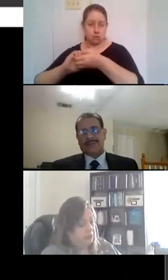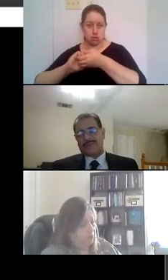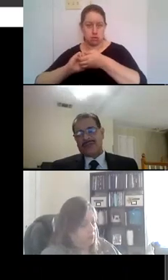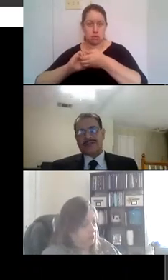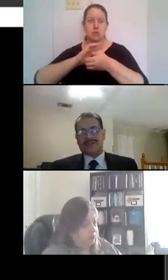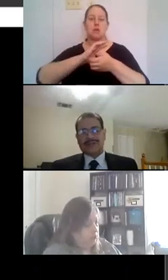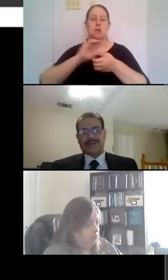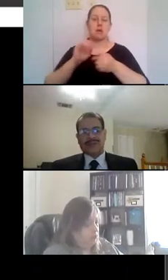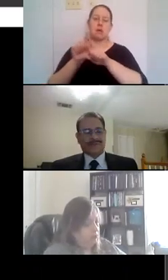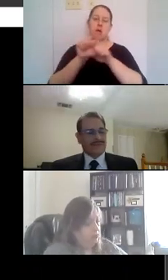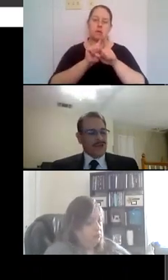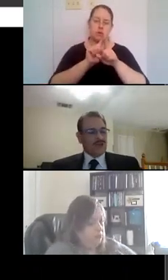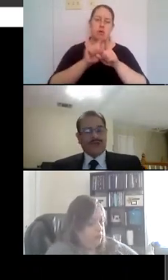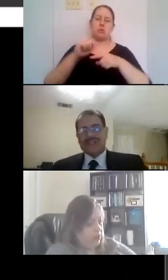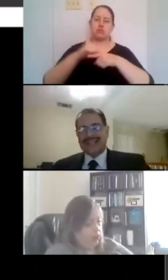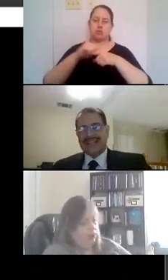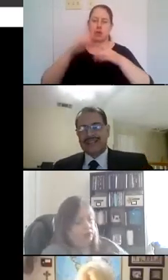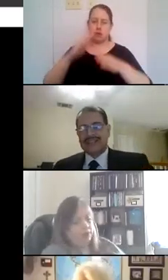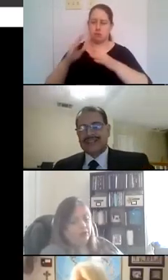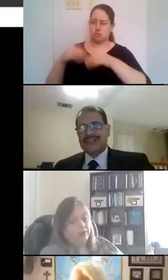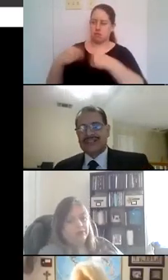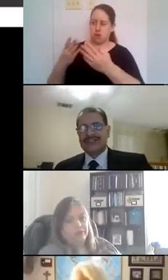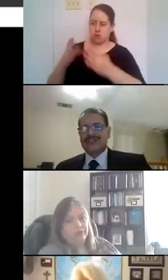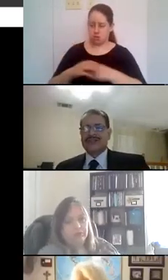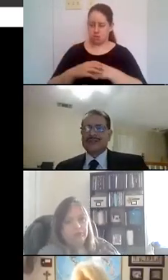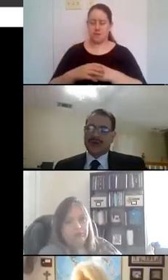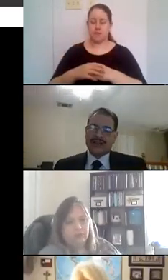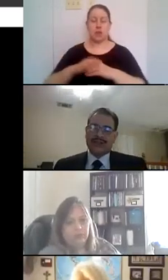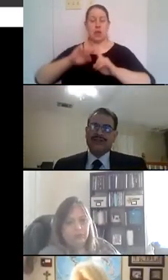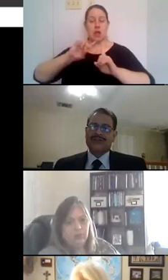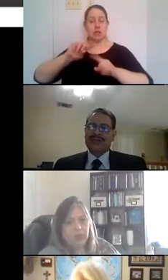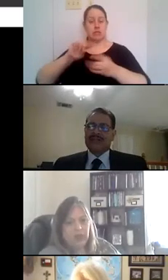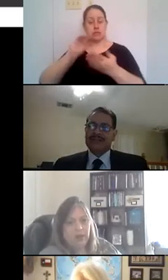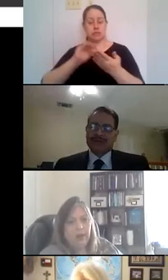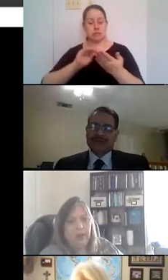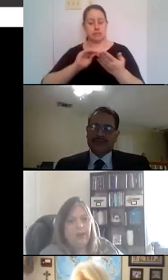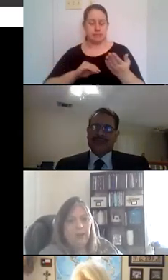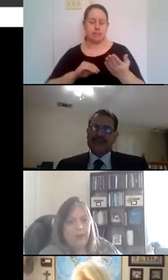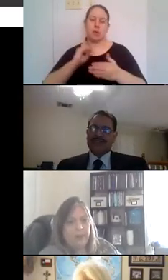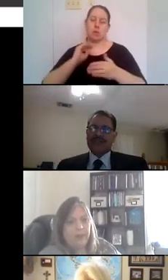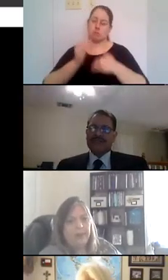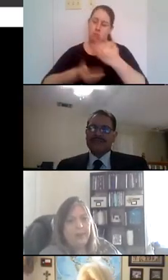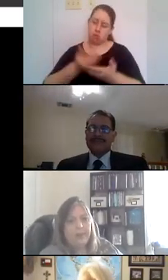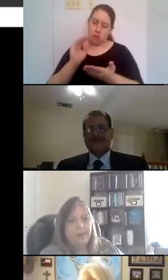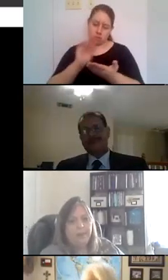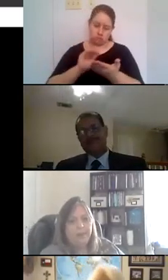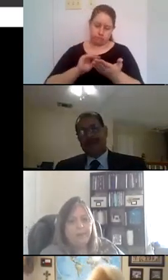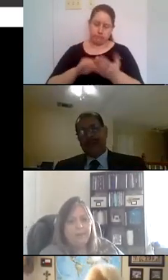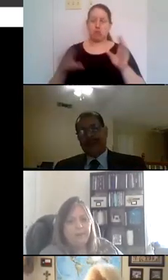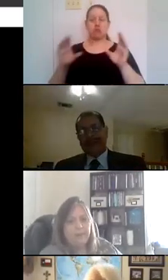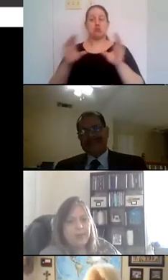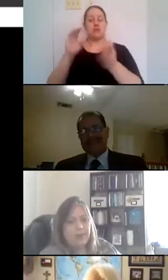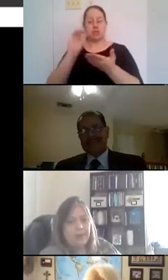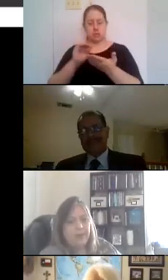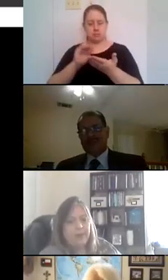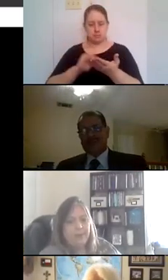the training provider. We collect the attendance, the progress, the certificates at the end,